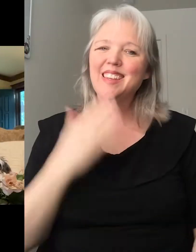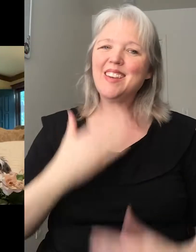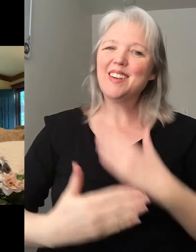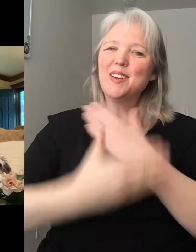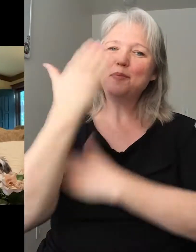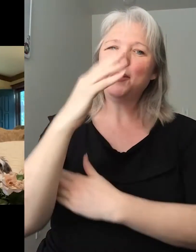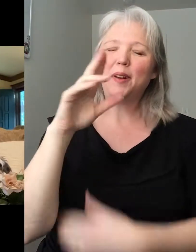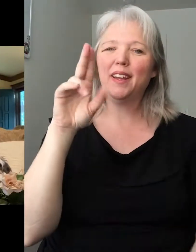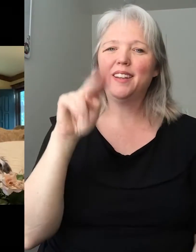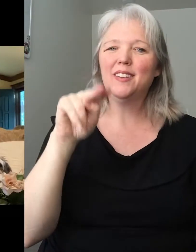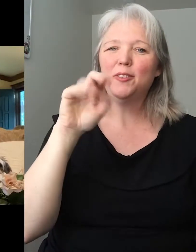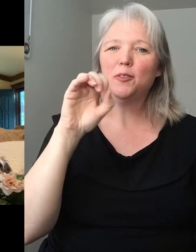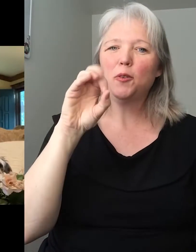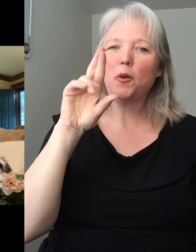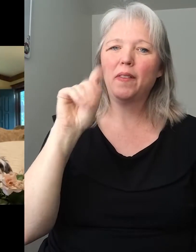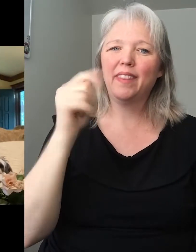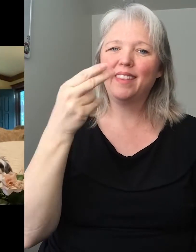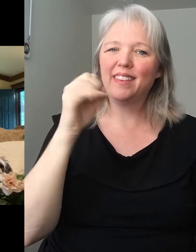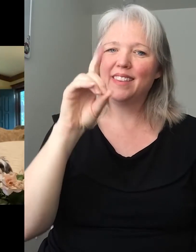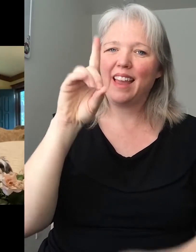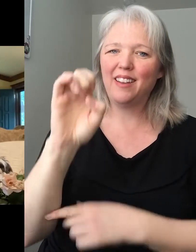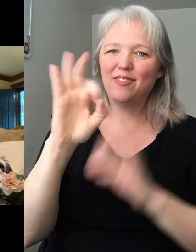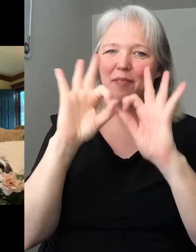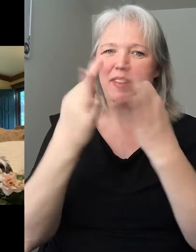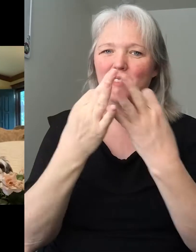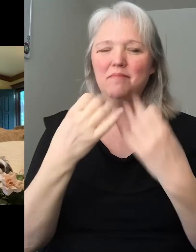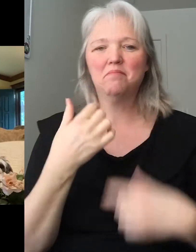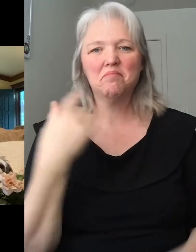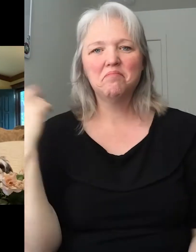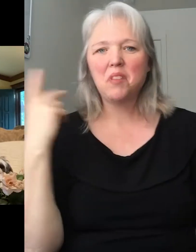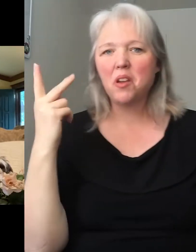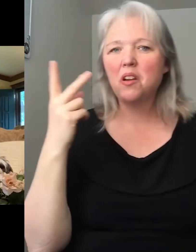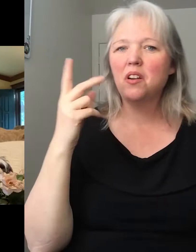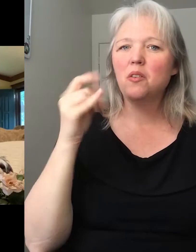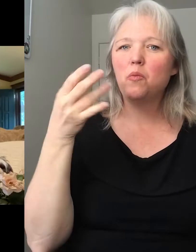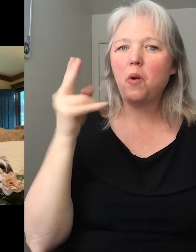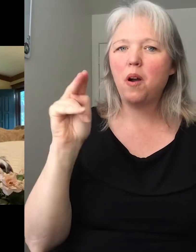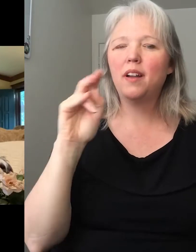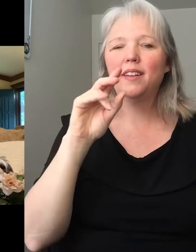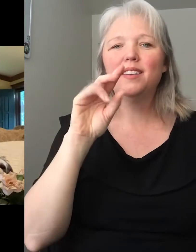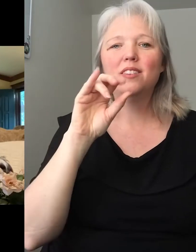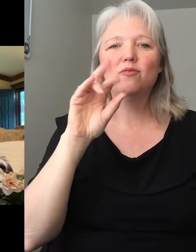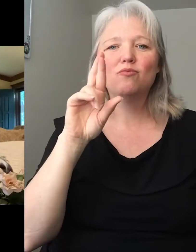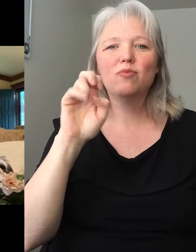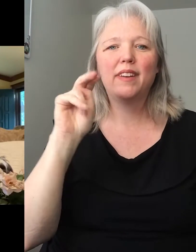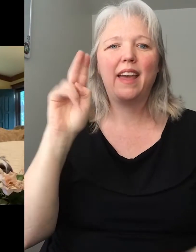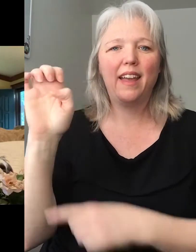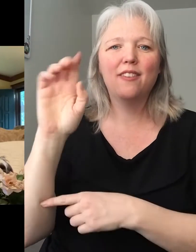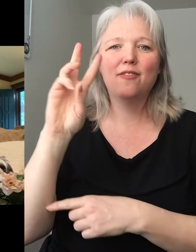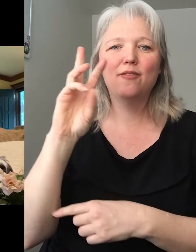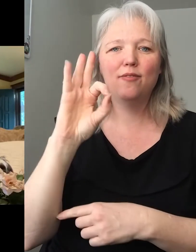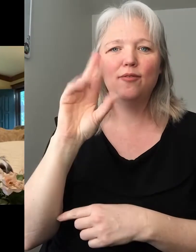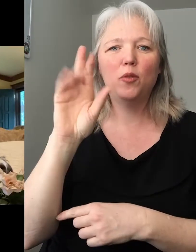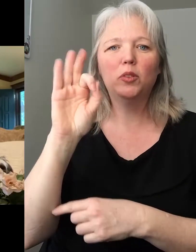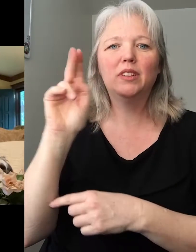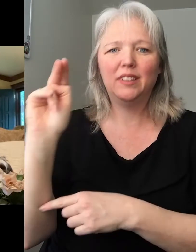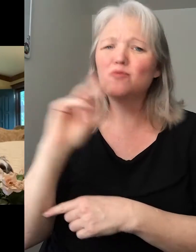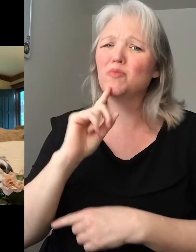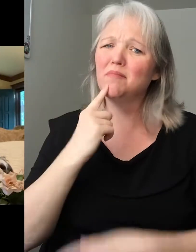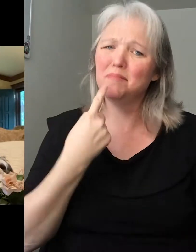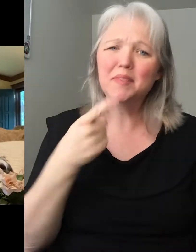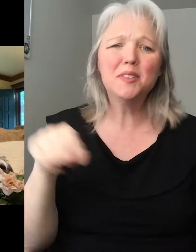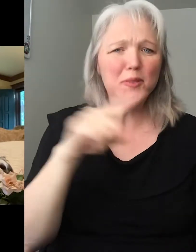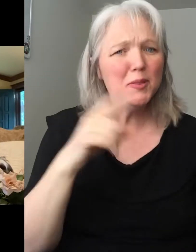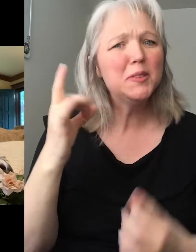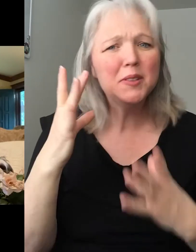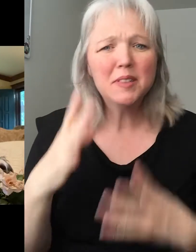Good morning, Northside family. We are Juana Renee Fulton, and we miss you guys terribly. But however, we're so excited that we're able to